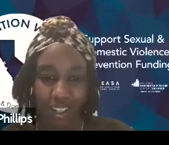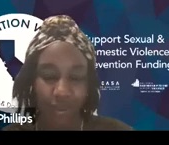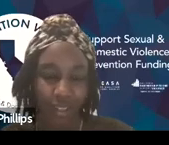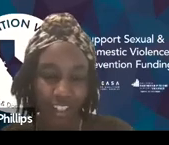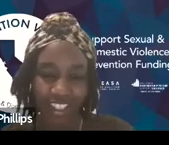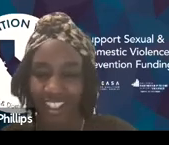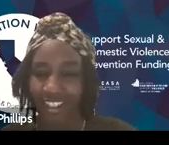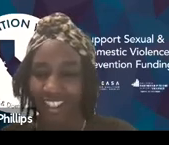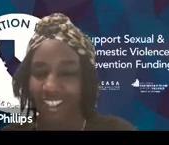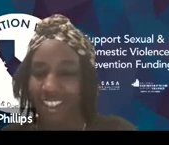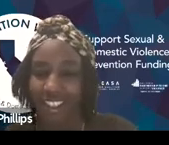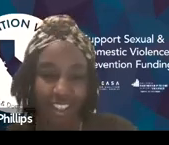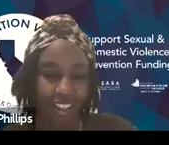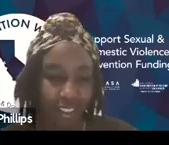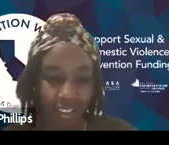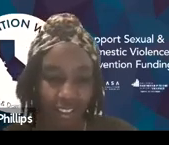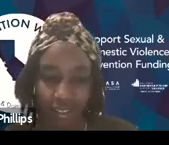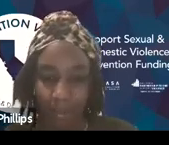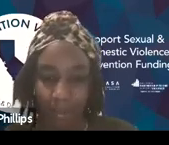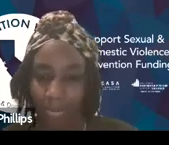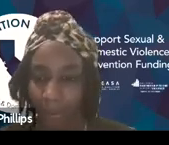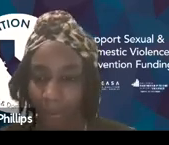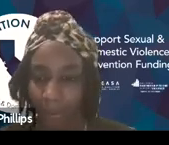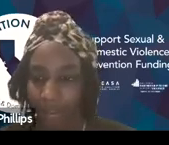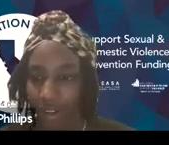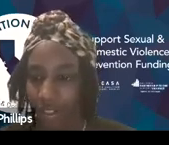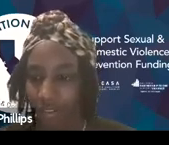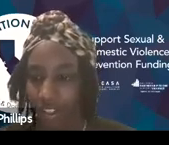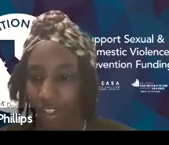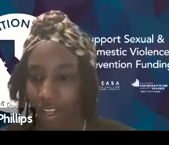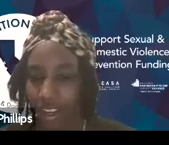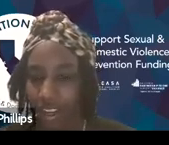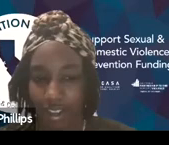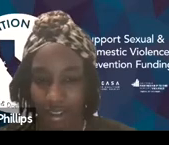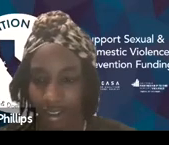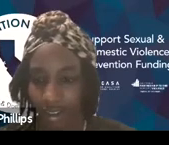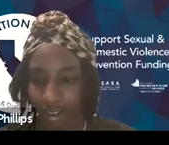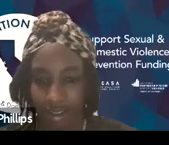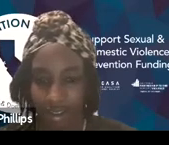on another one of the series. Have a great rest of your day.